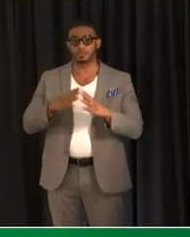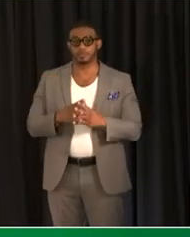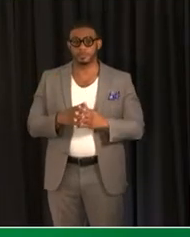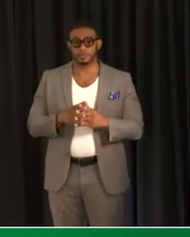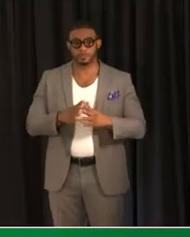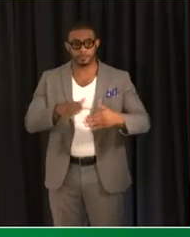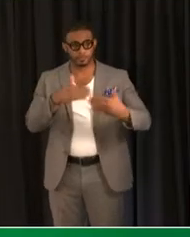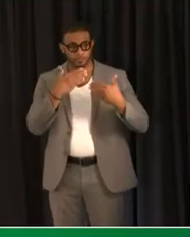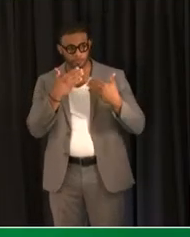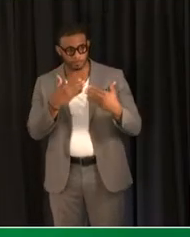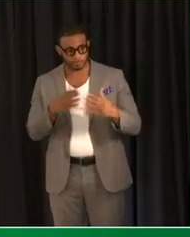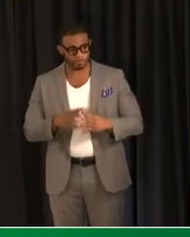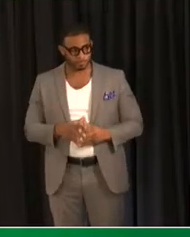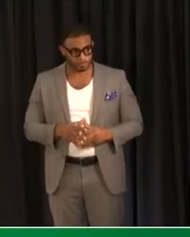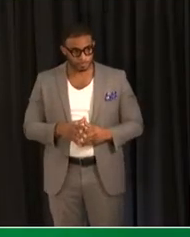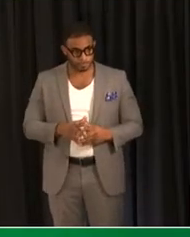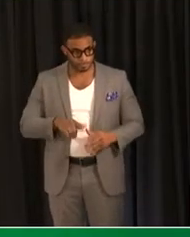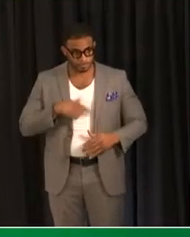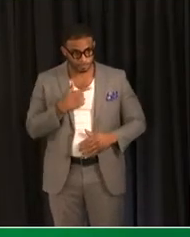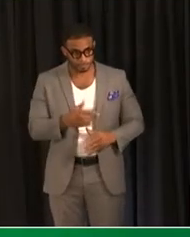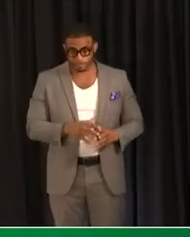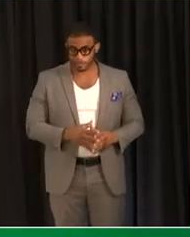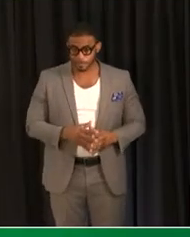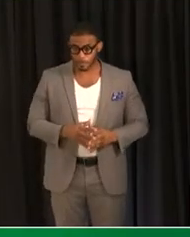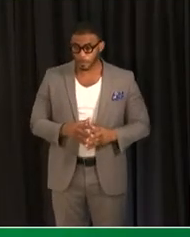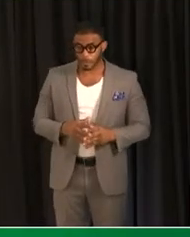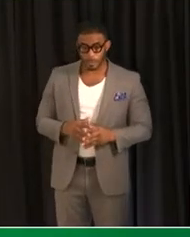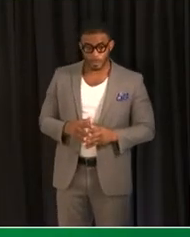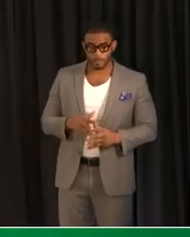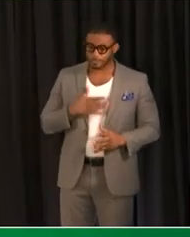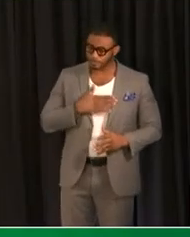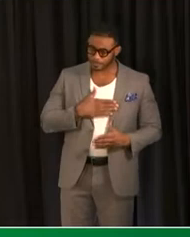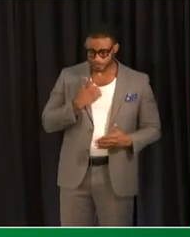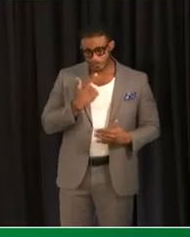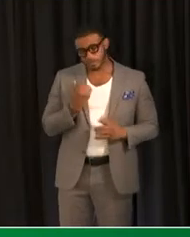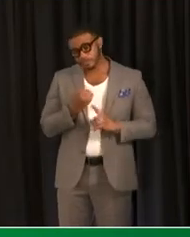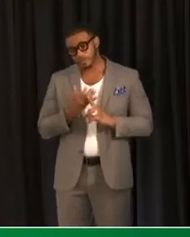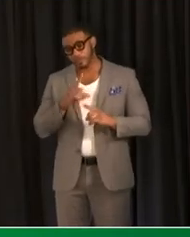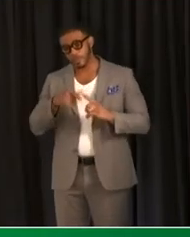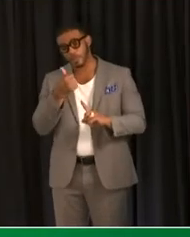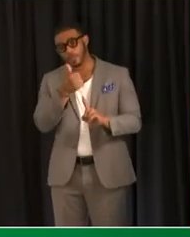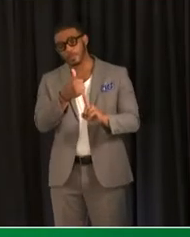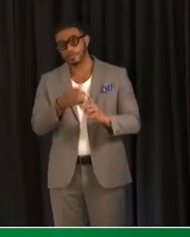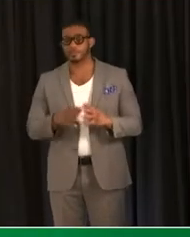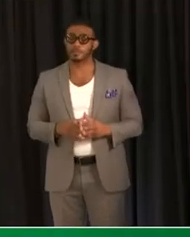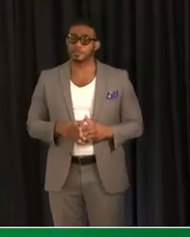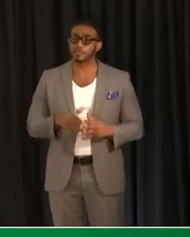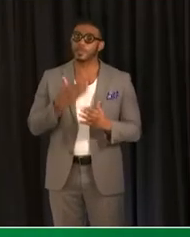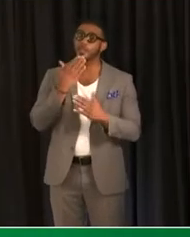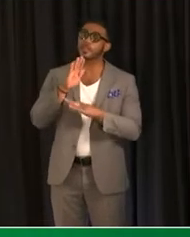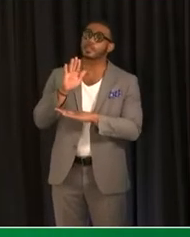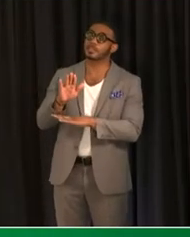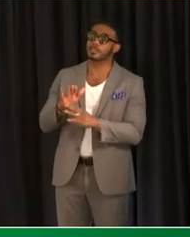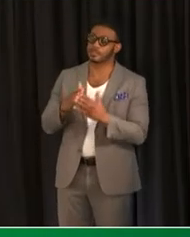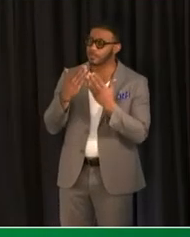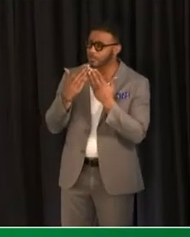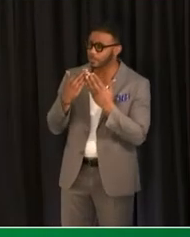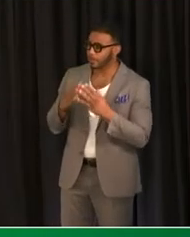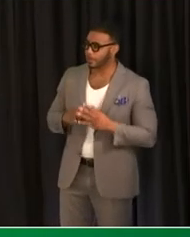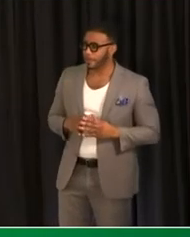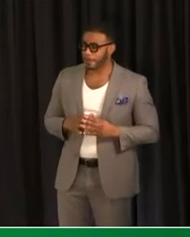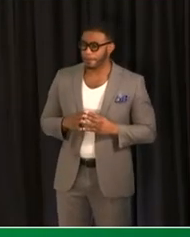that, mucho gusto, Muriel, and please tell us a little bit about yourself.